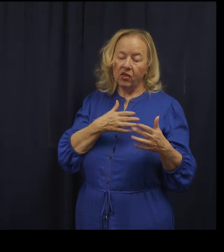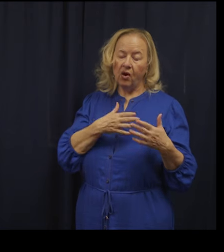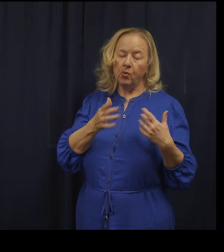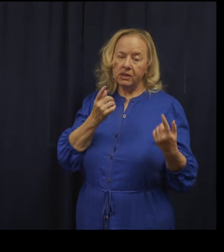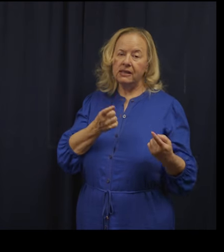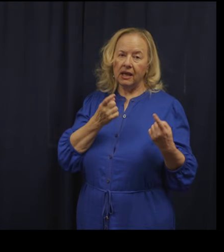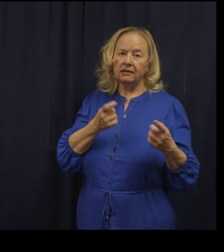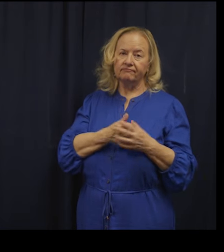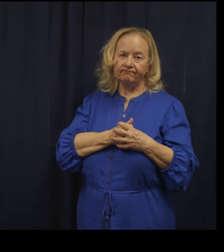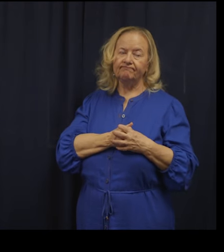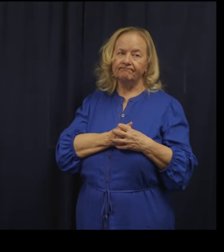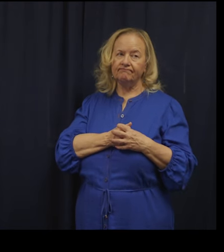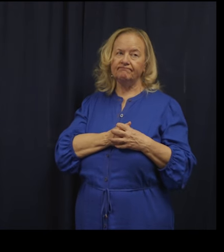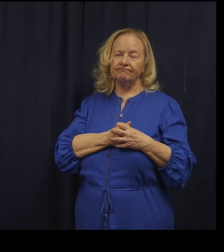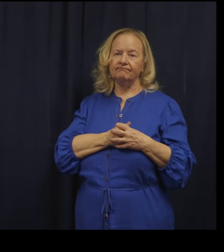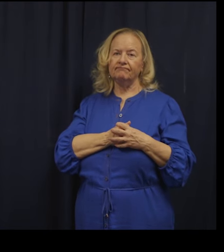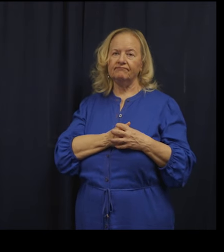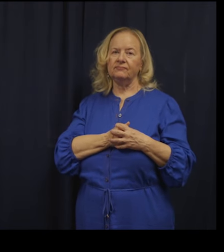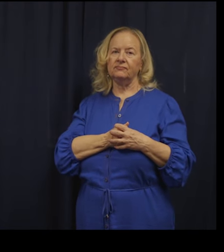sin. All right.